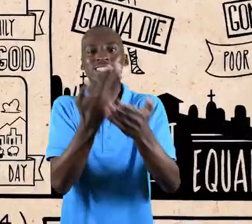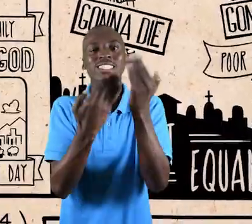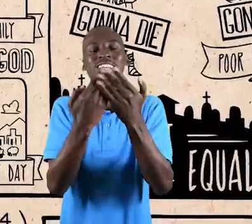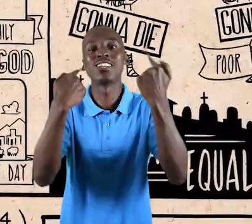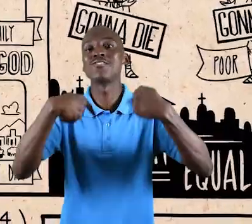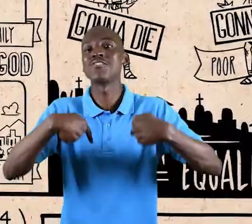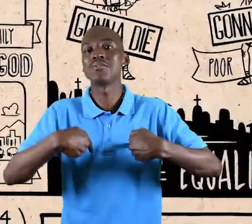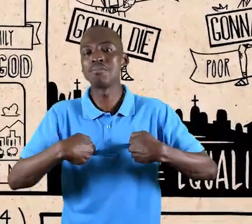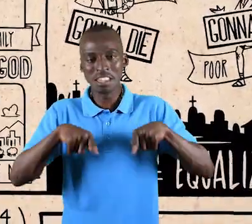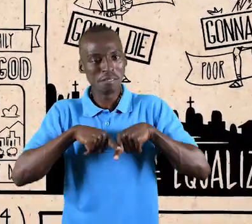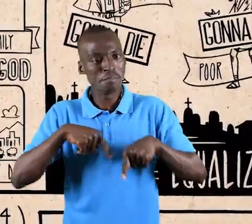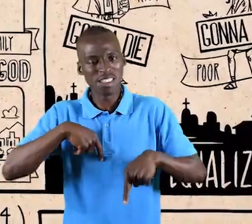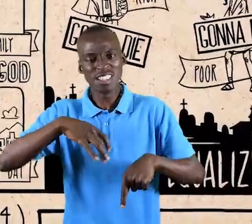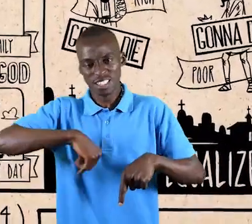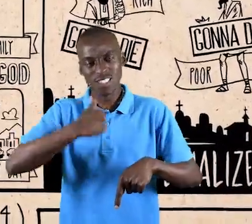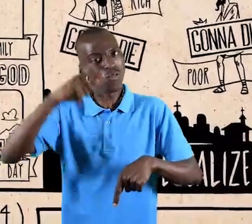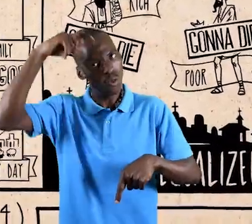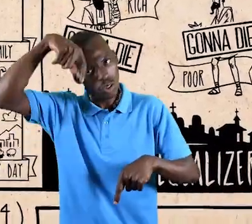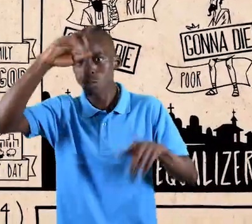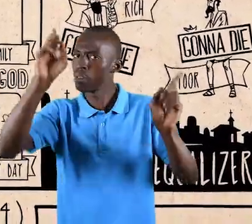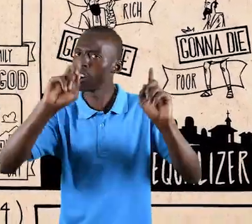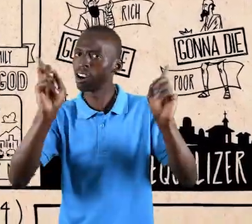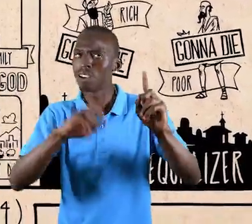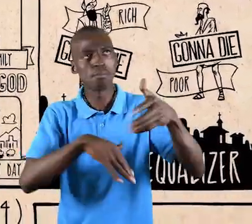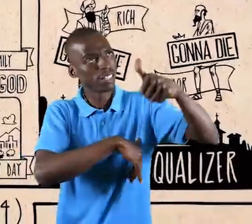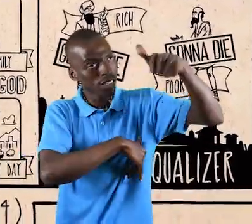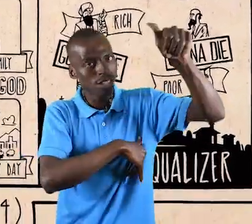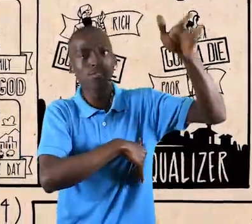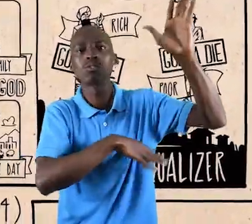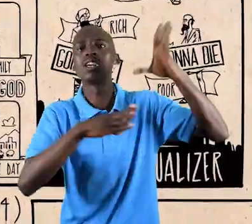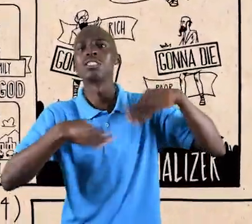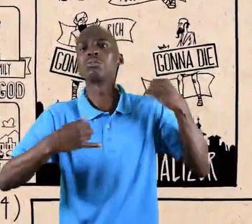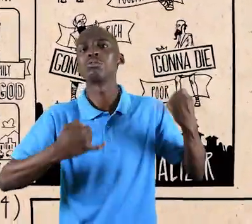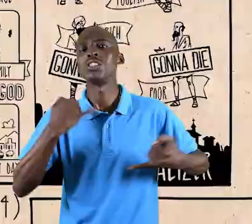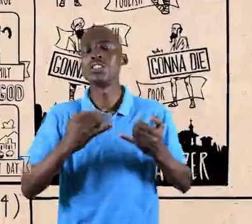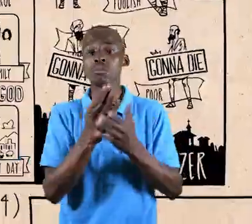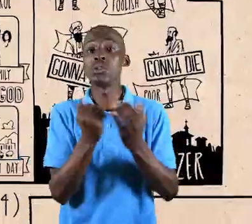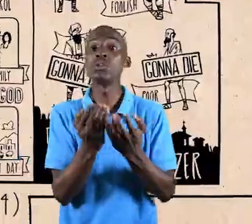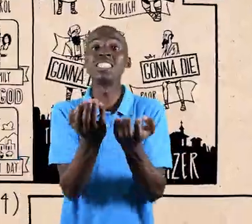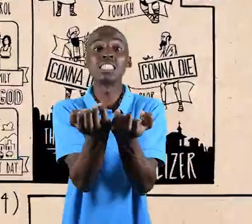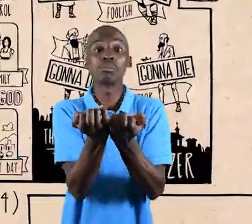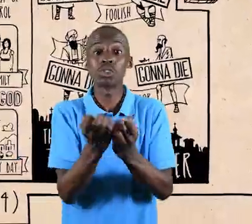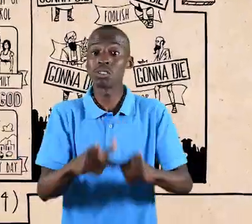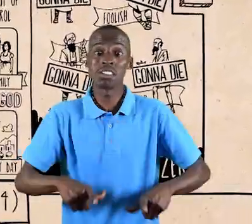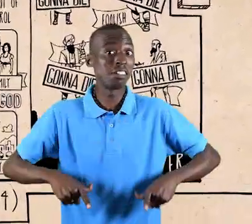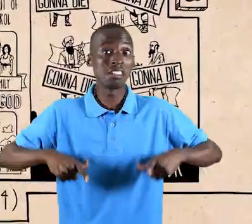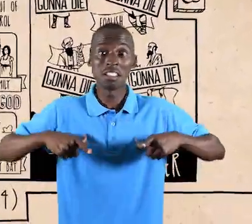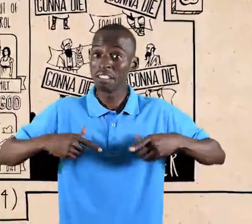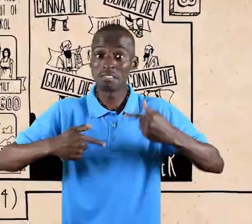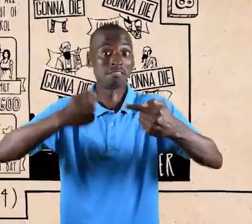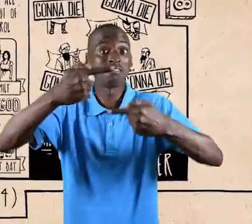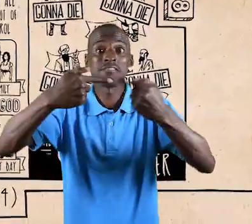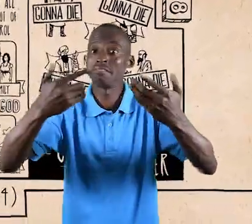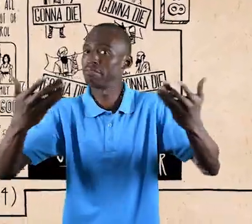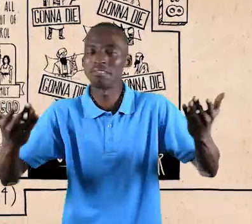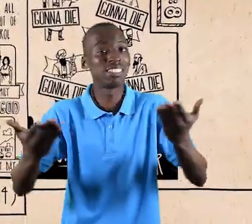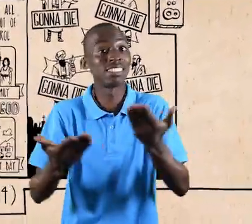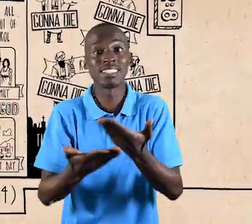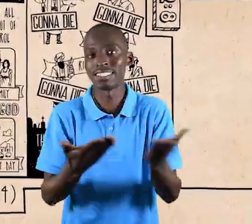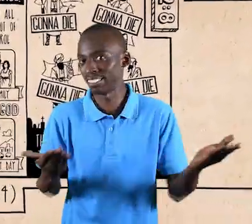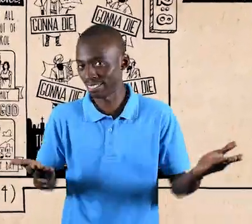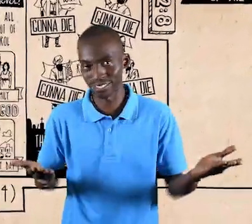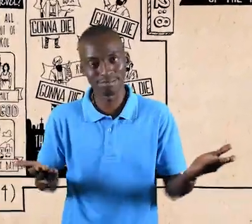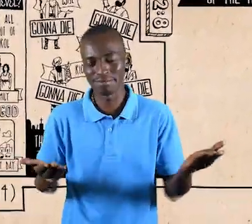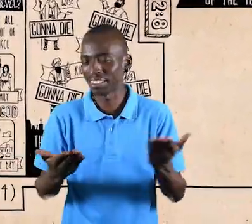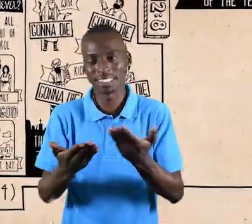not as I think it ought to be, because even my expectations about what life ought to be are ultimately hevel.